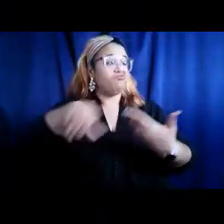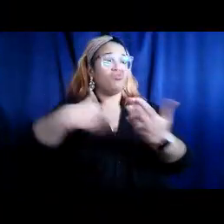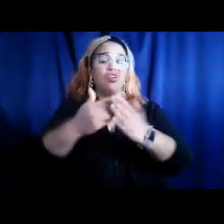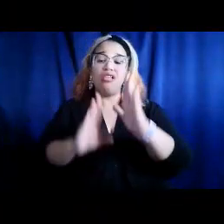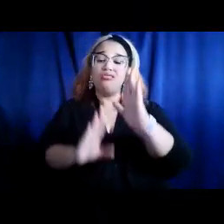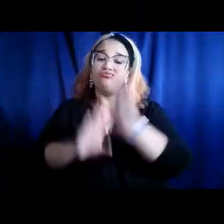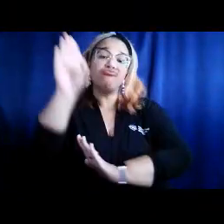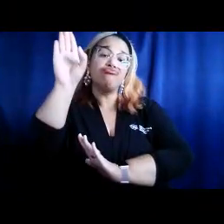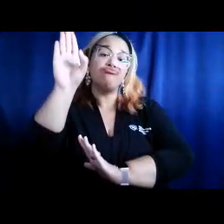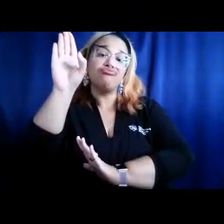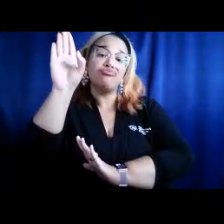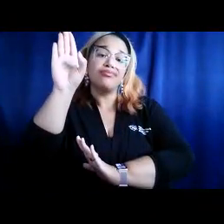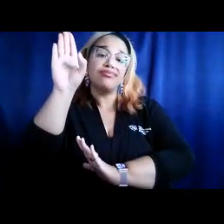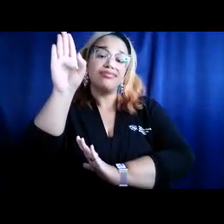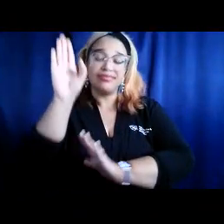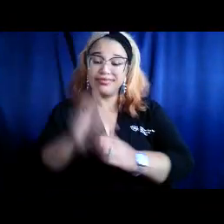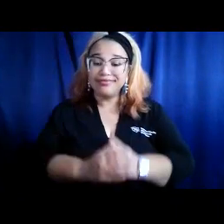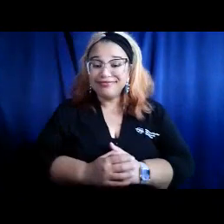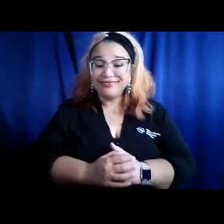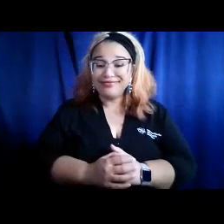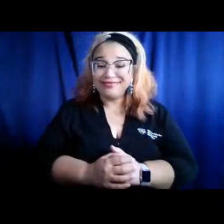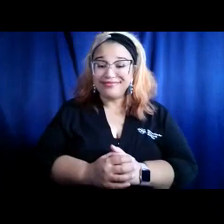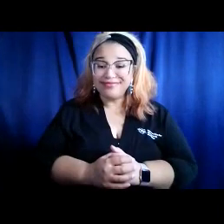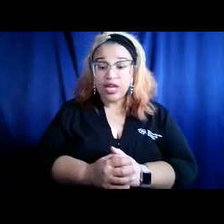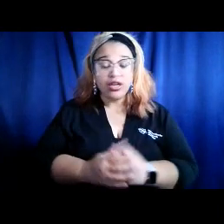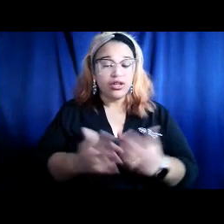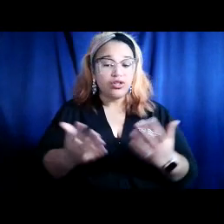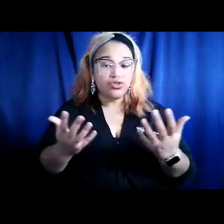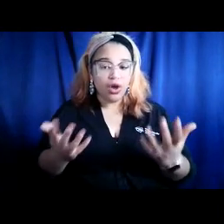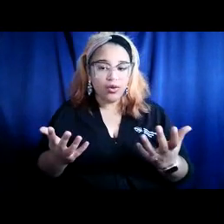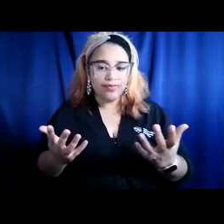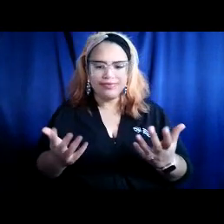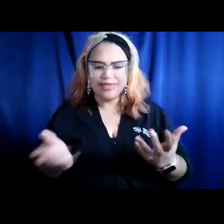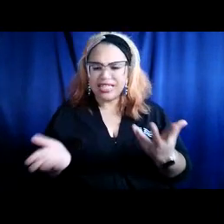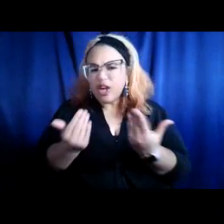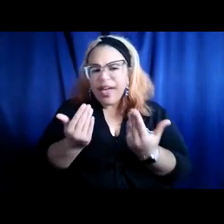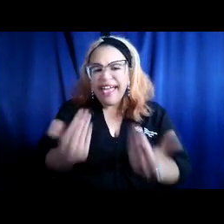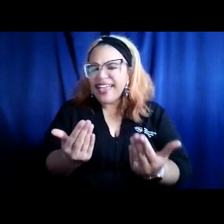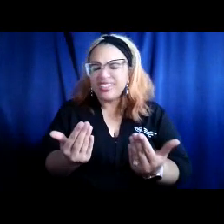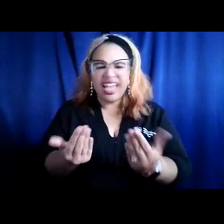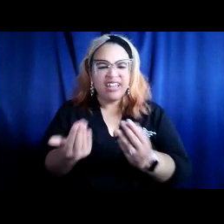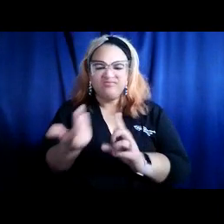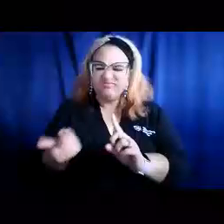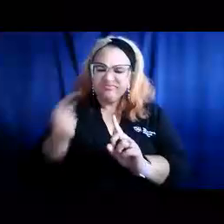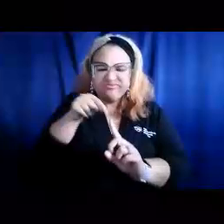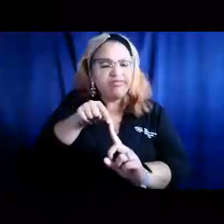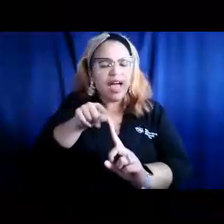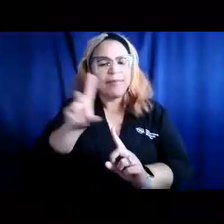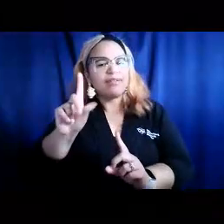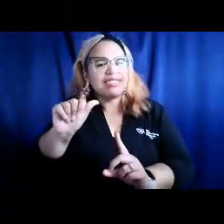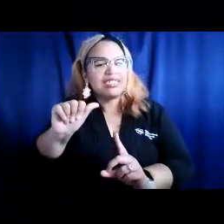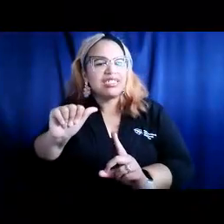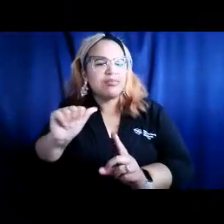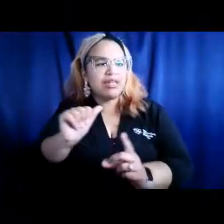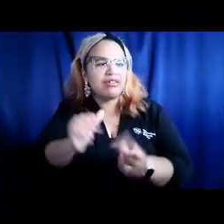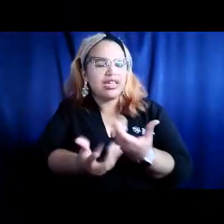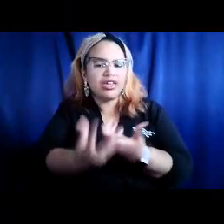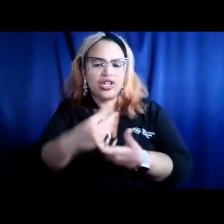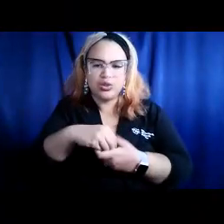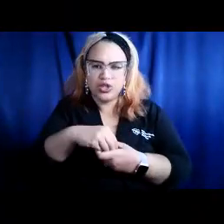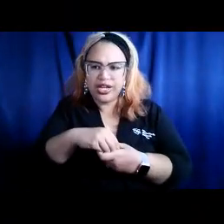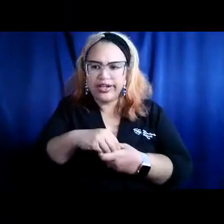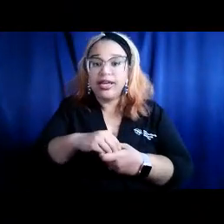thrive. So let's start with a brief discussion about disability inclusion. We will open up the chat feature, and we'd like everyone